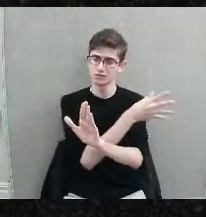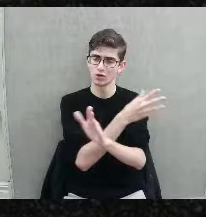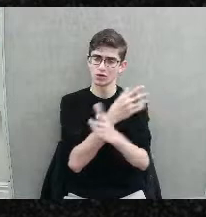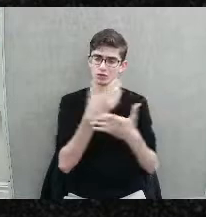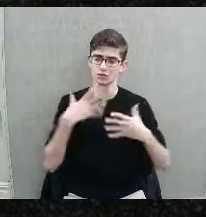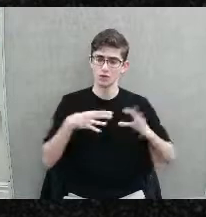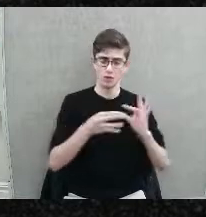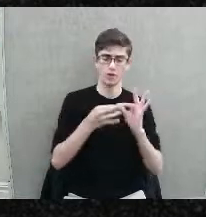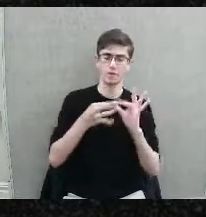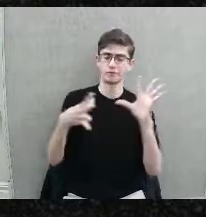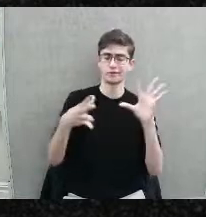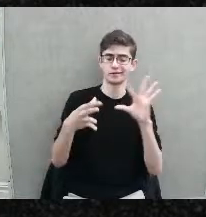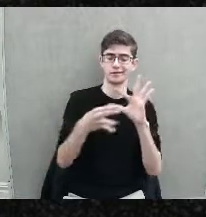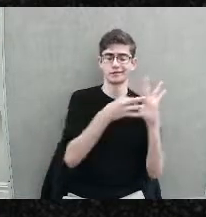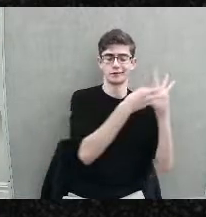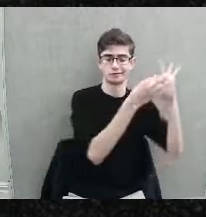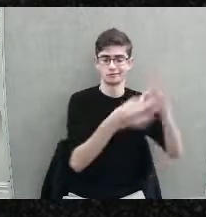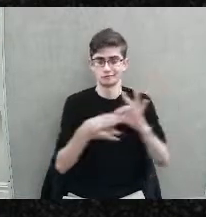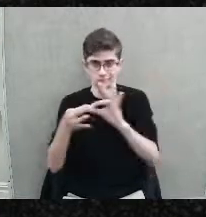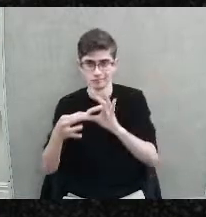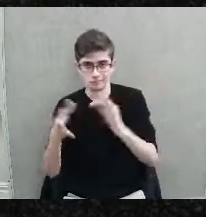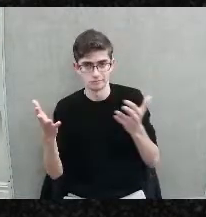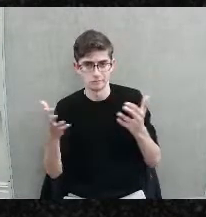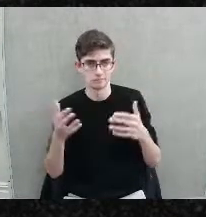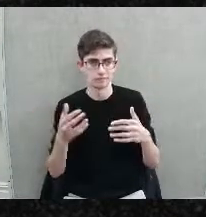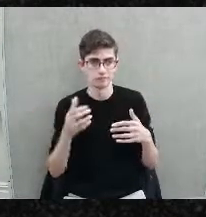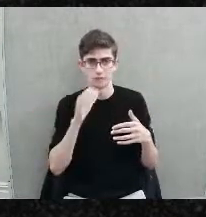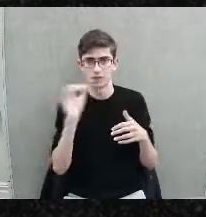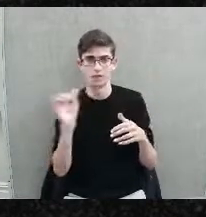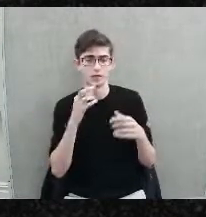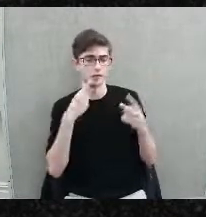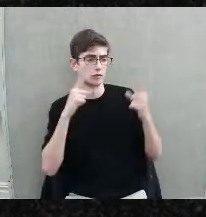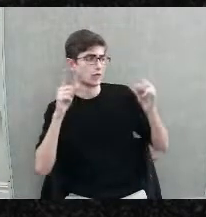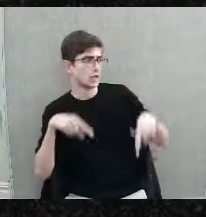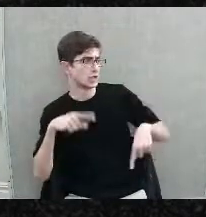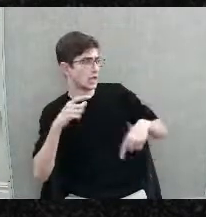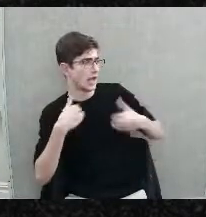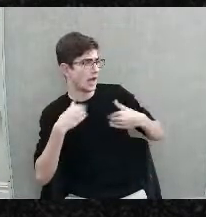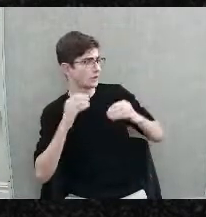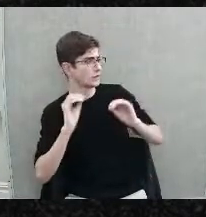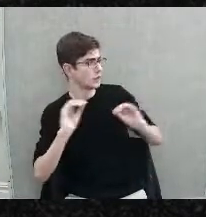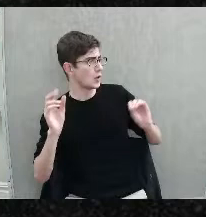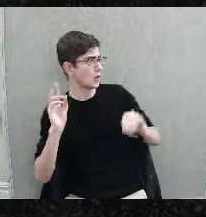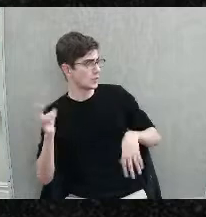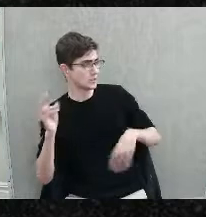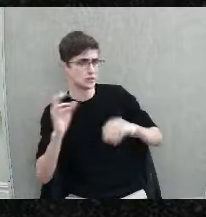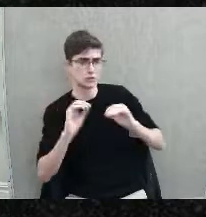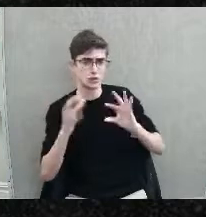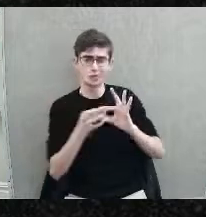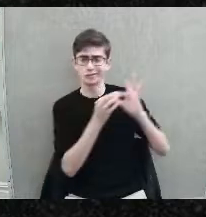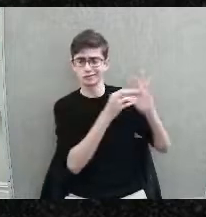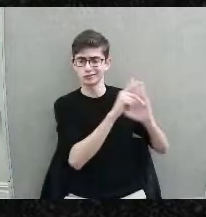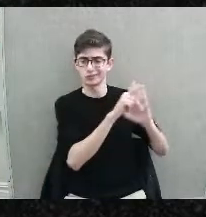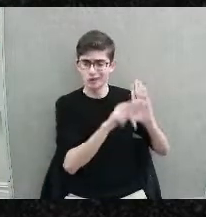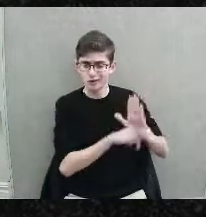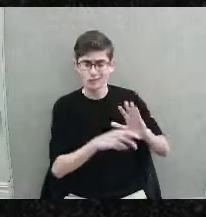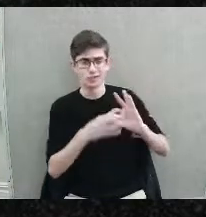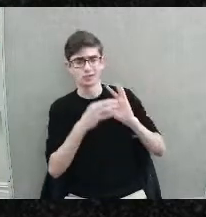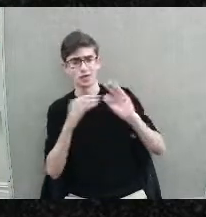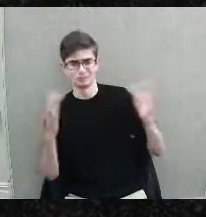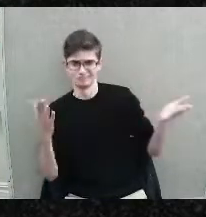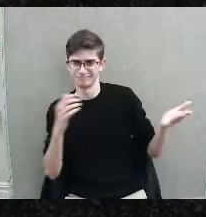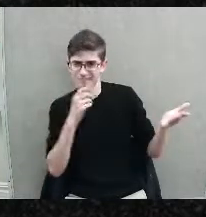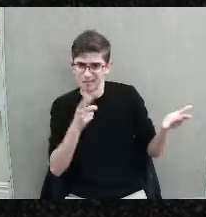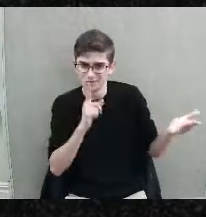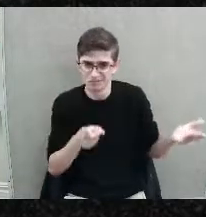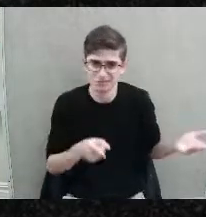as if these reactionary formations came out of nowhere and couldn't be traced to other sets of policies that other more respectable